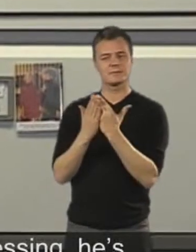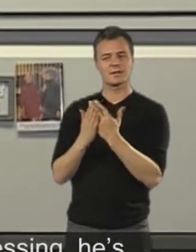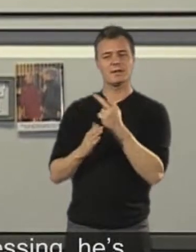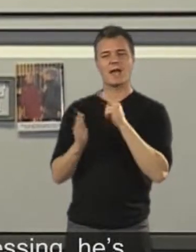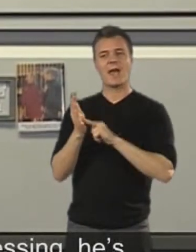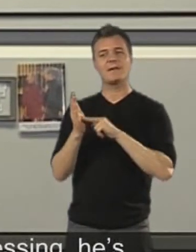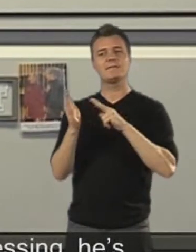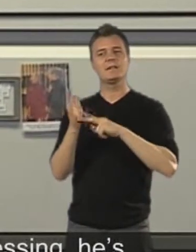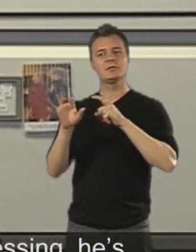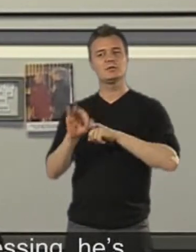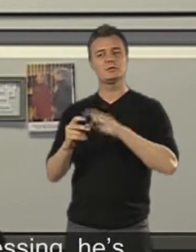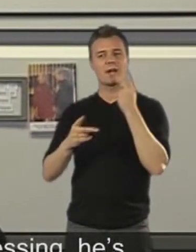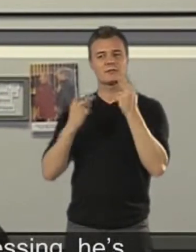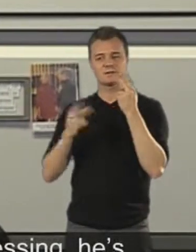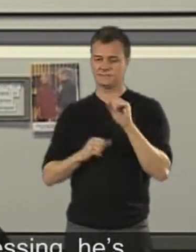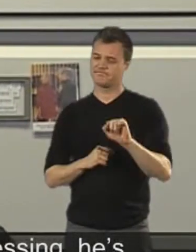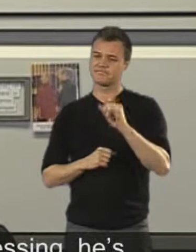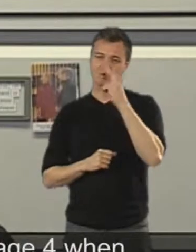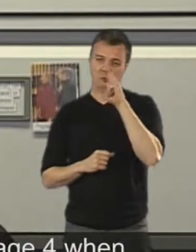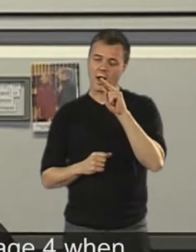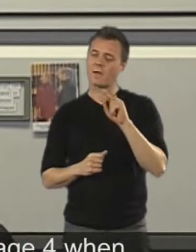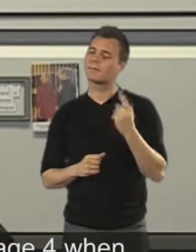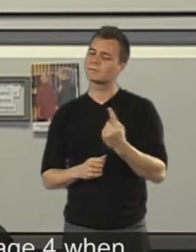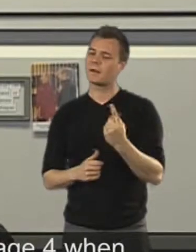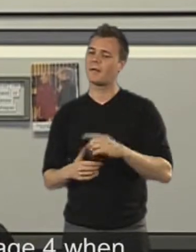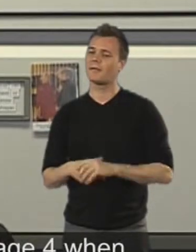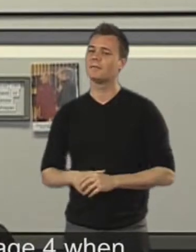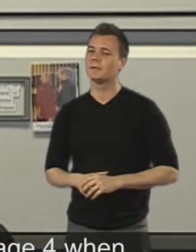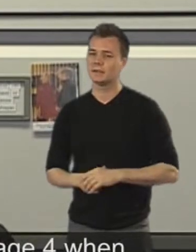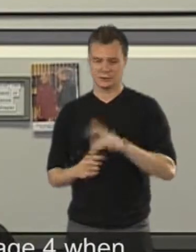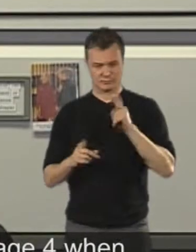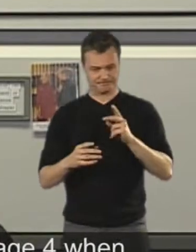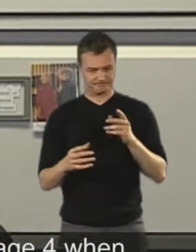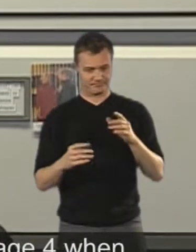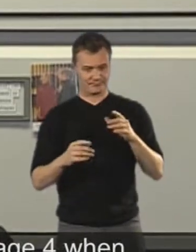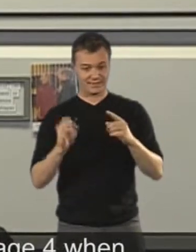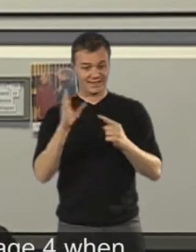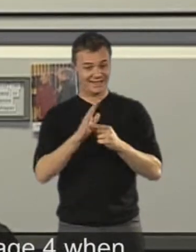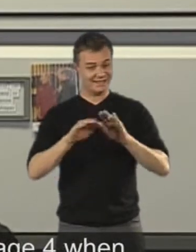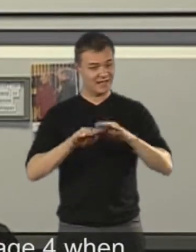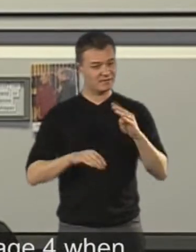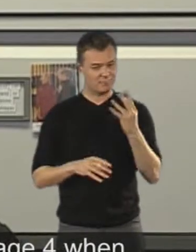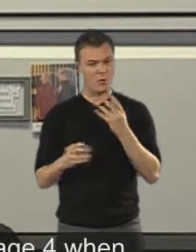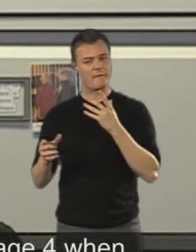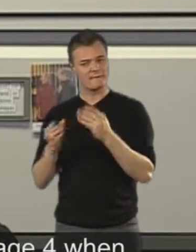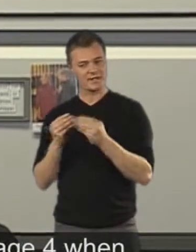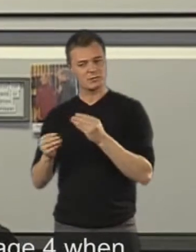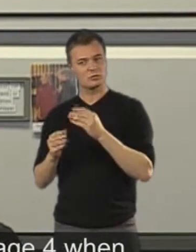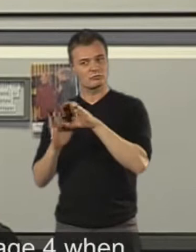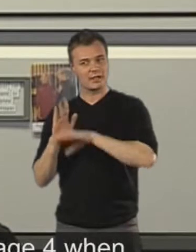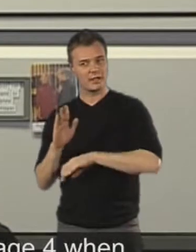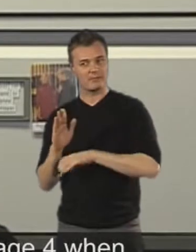years old, and if we were to look at the more flexible curriculum of Key Stage 4, when Dean got